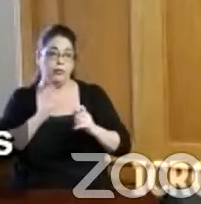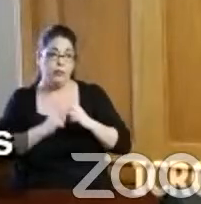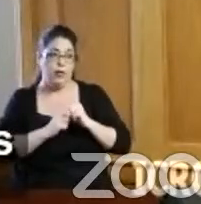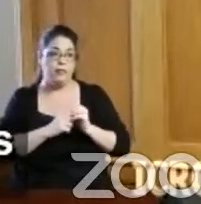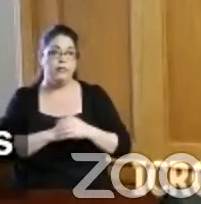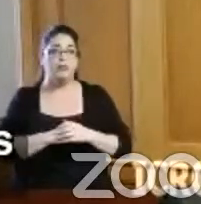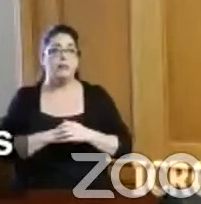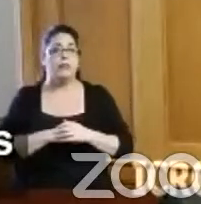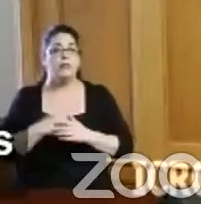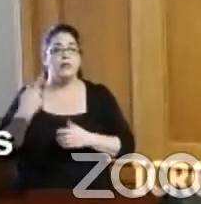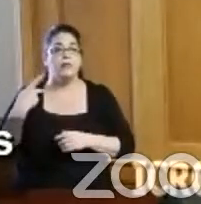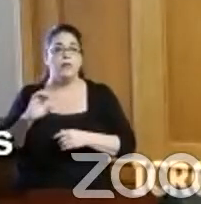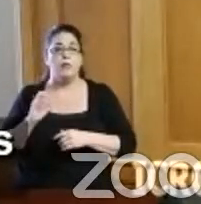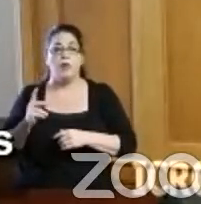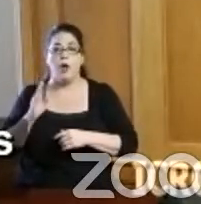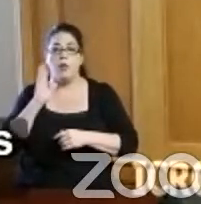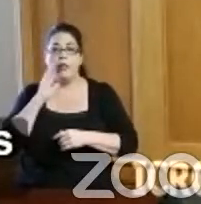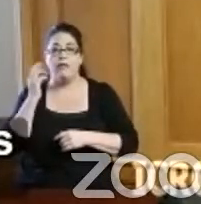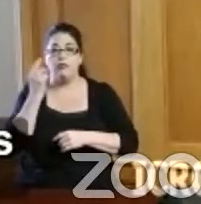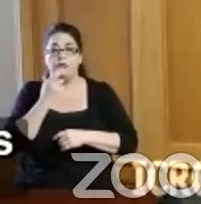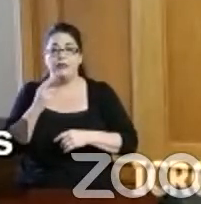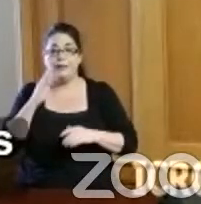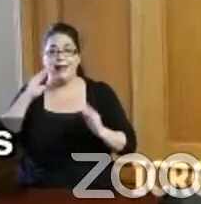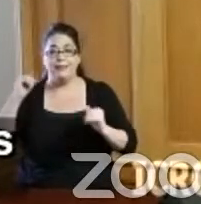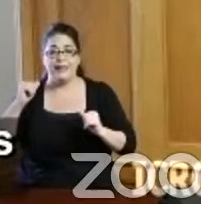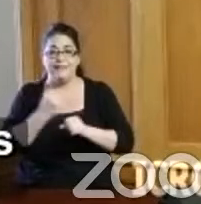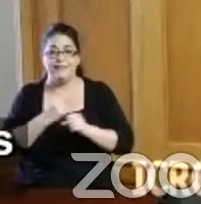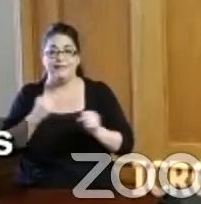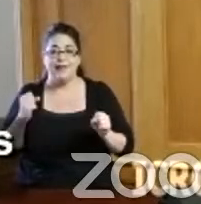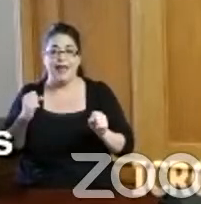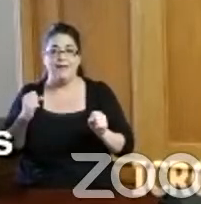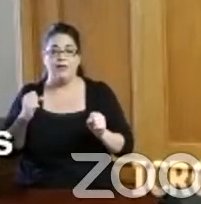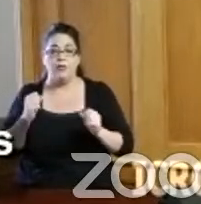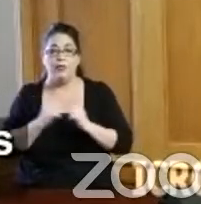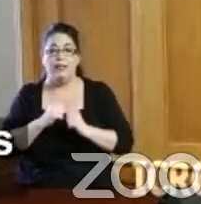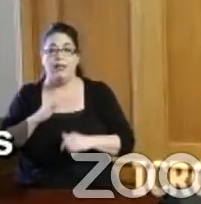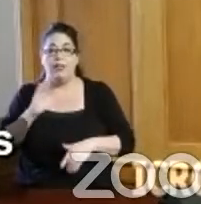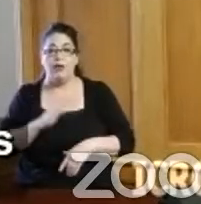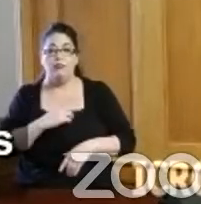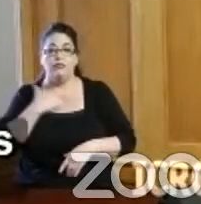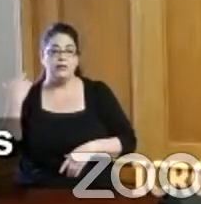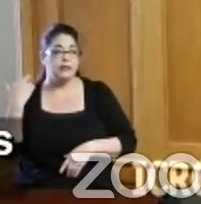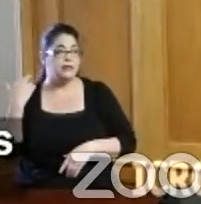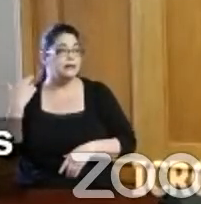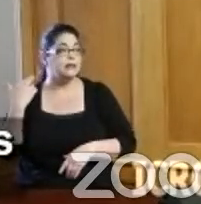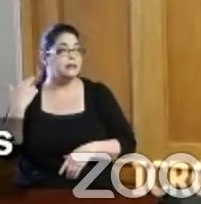park patrons listed have a reasonable expectation of safety and a little risk in a Greentown